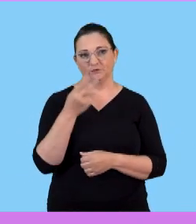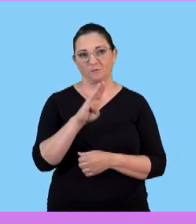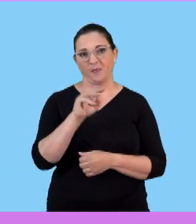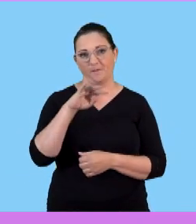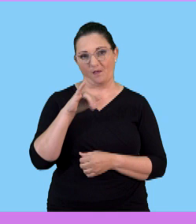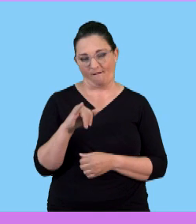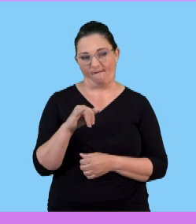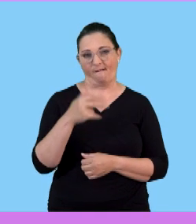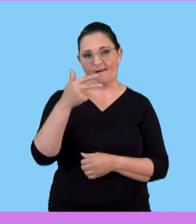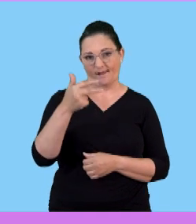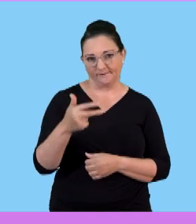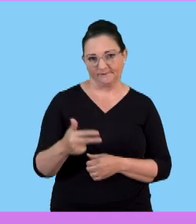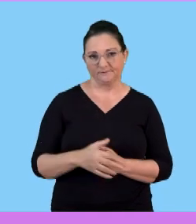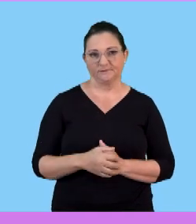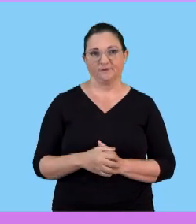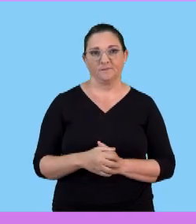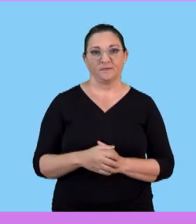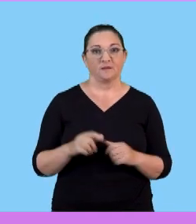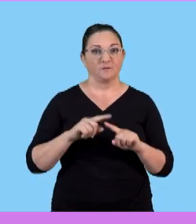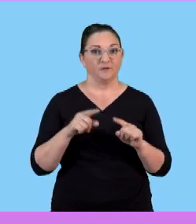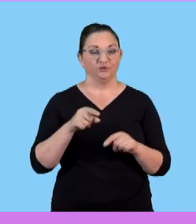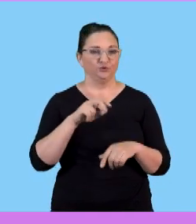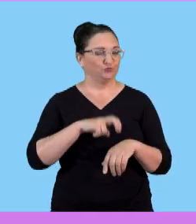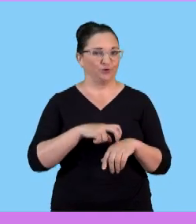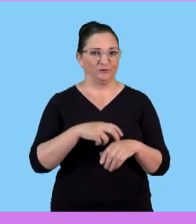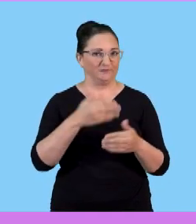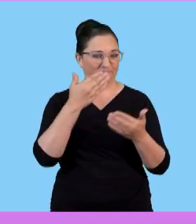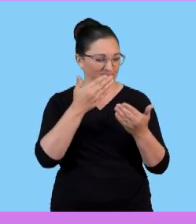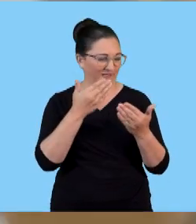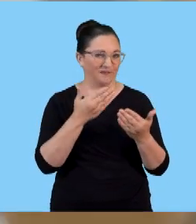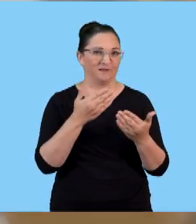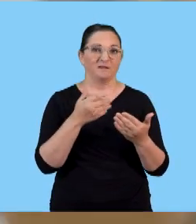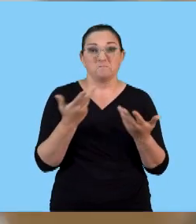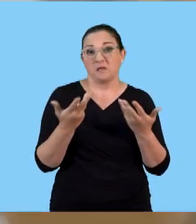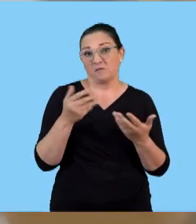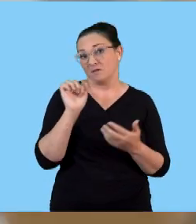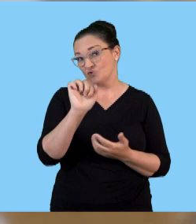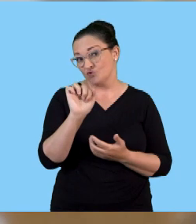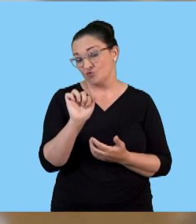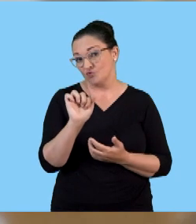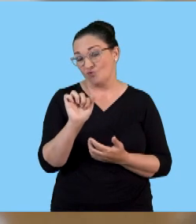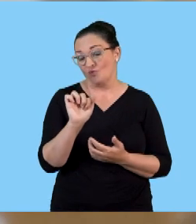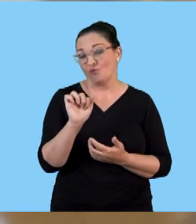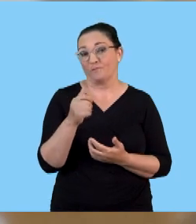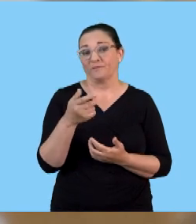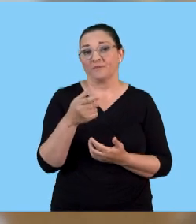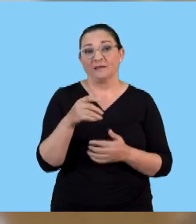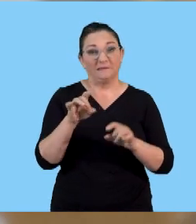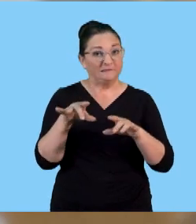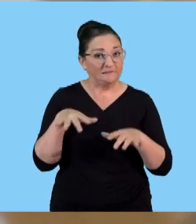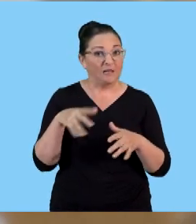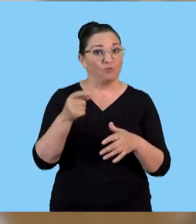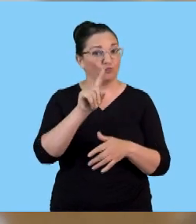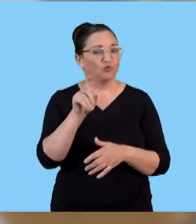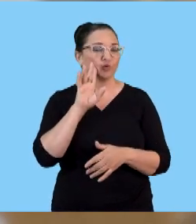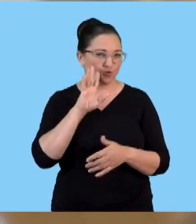BMI classification table. And remember, you don't have to study this. Should there be a question in your test or exam, this will be provided to